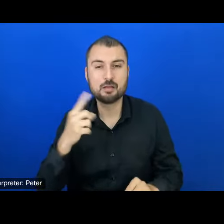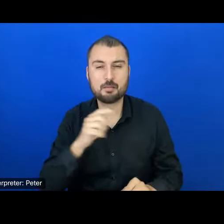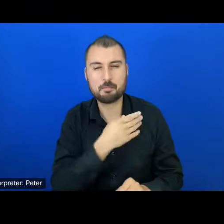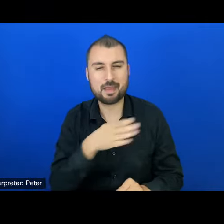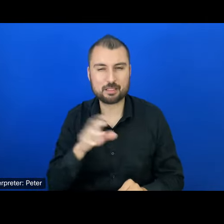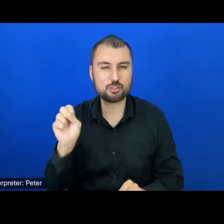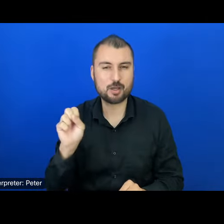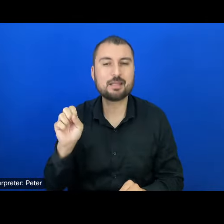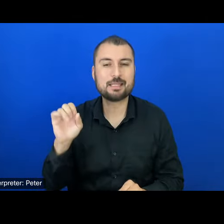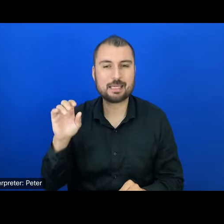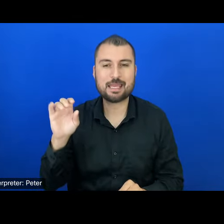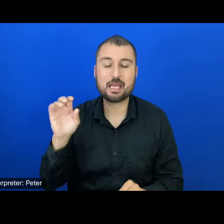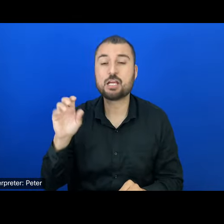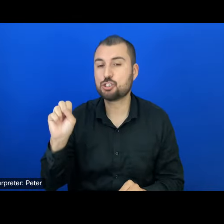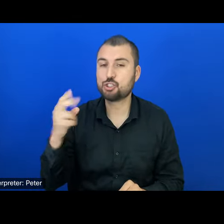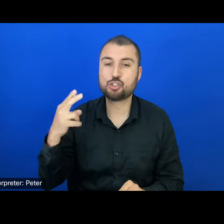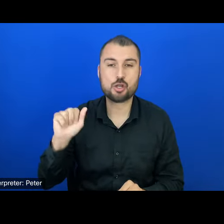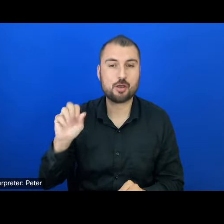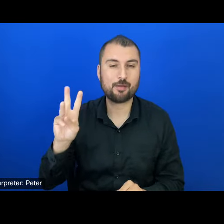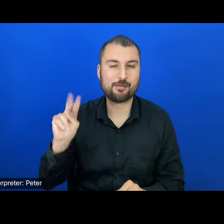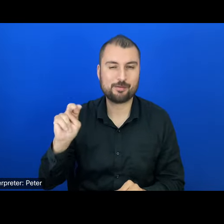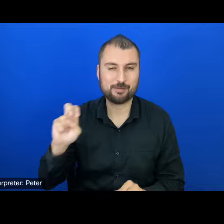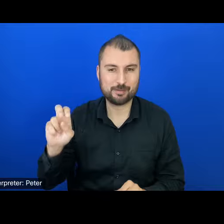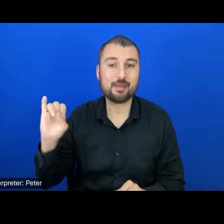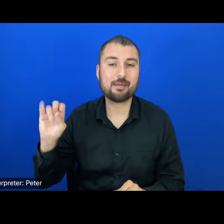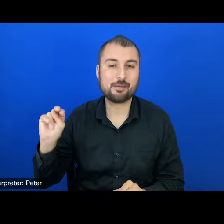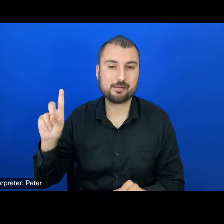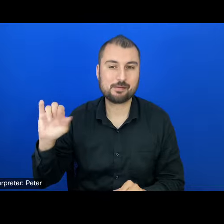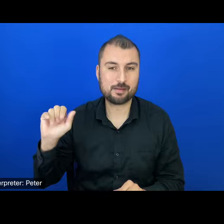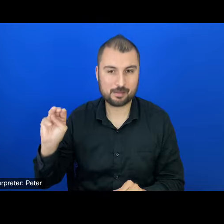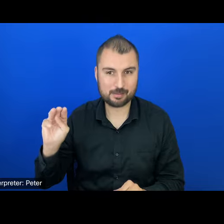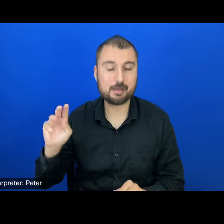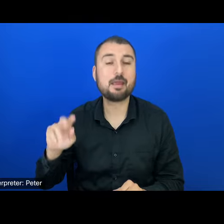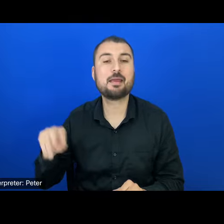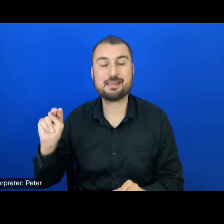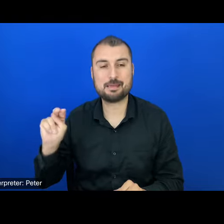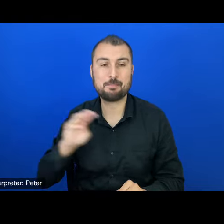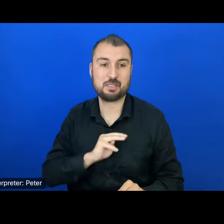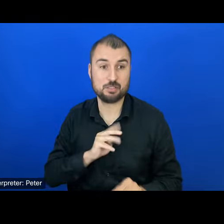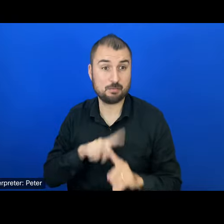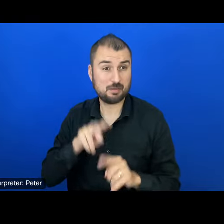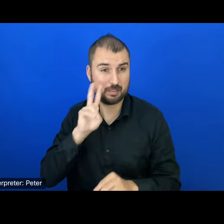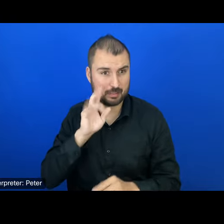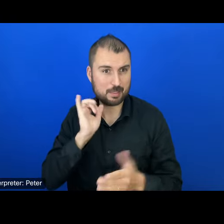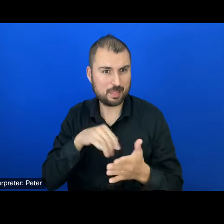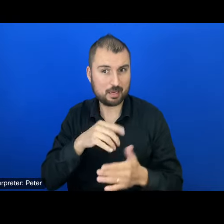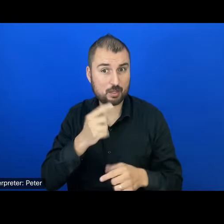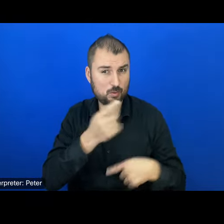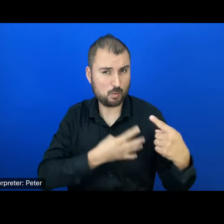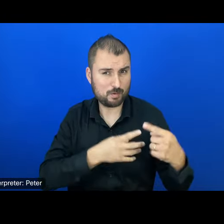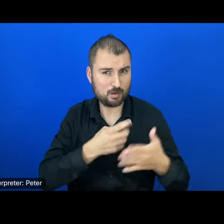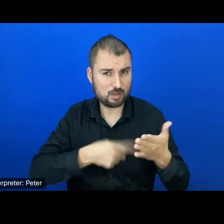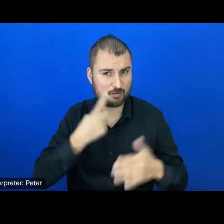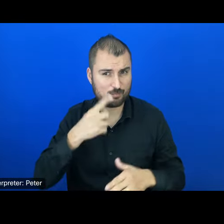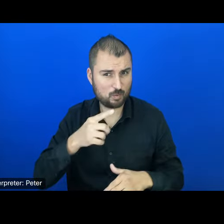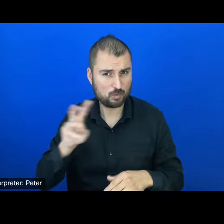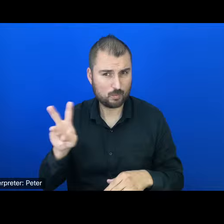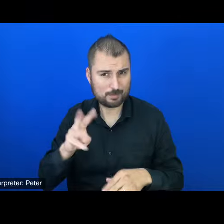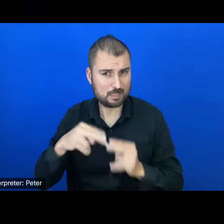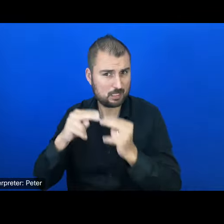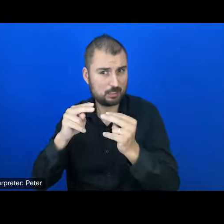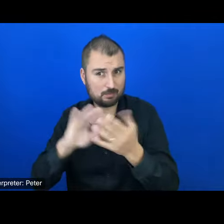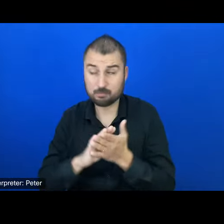Mission. So the ask from the state out of SGF is a quarter of the cost to get the west building Ready to go. ready to